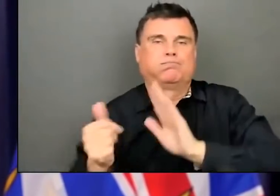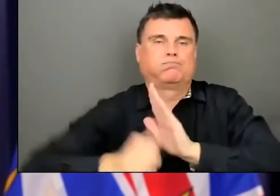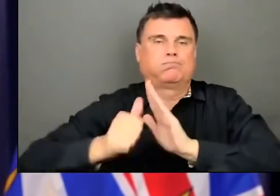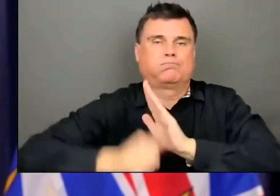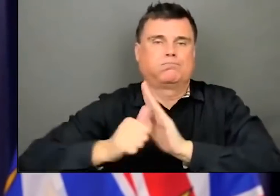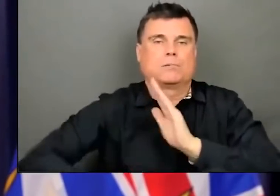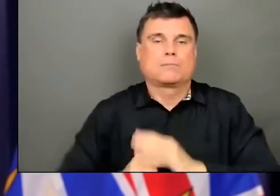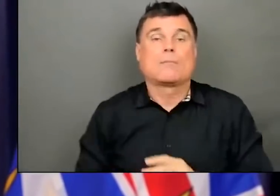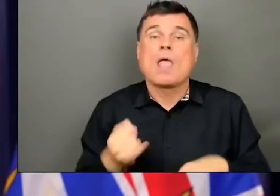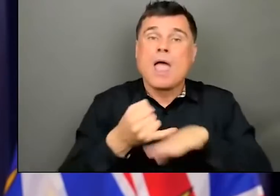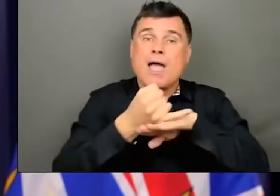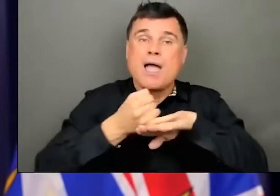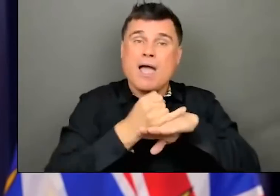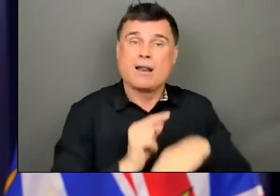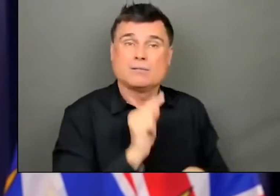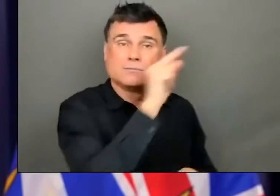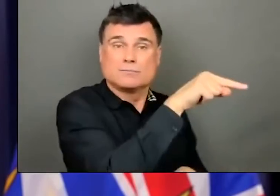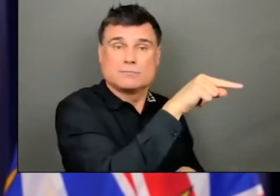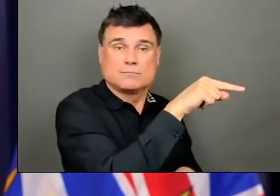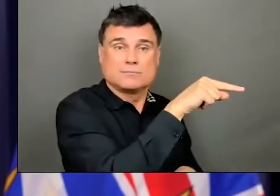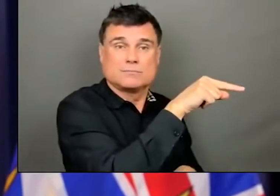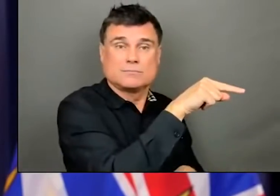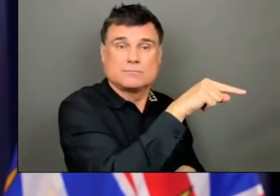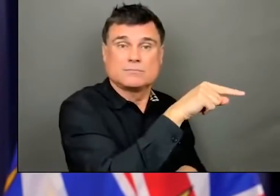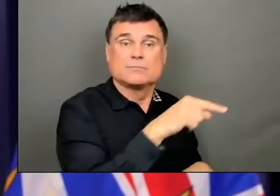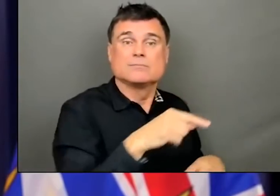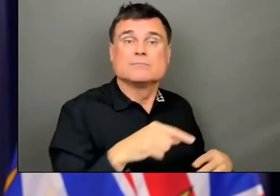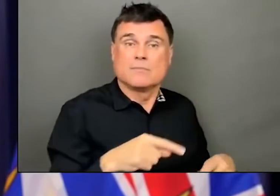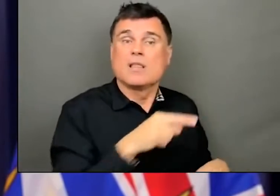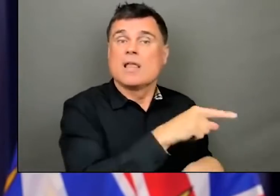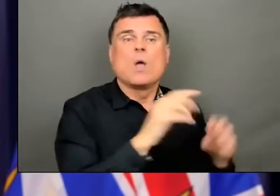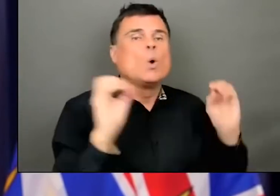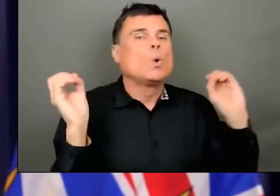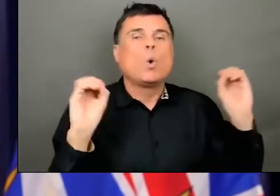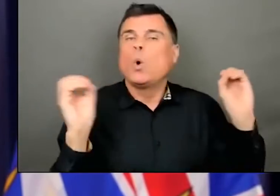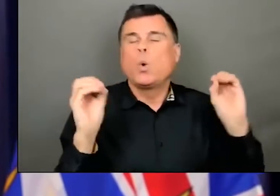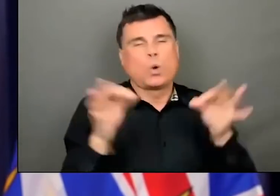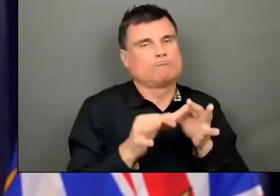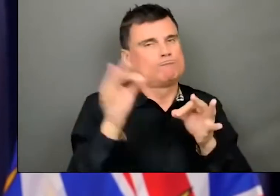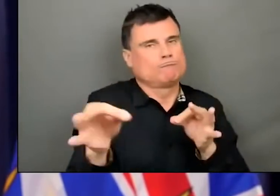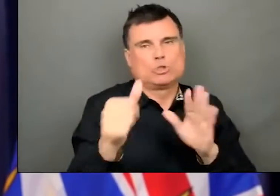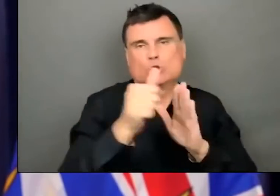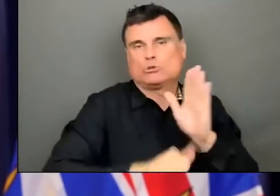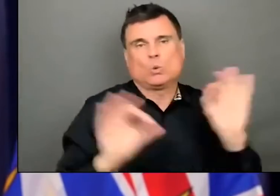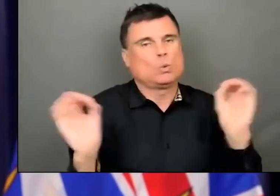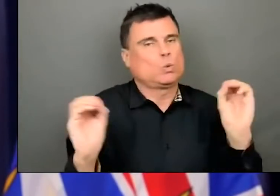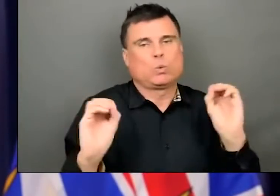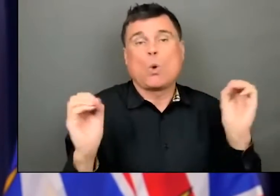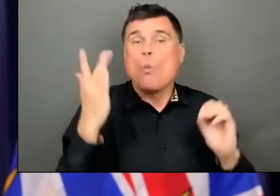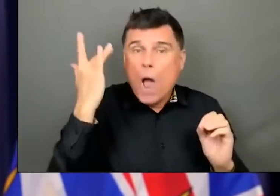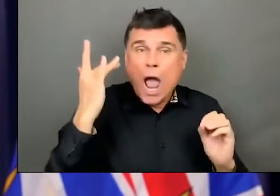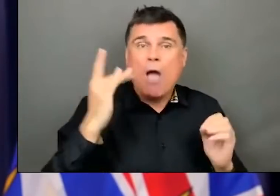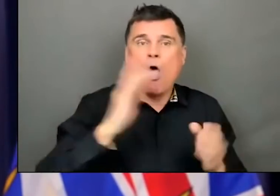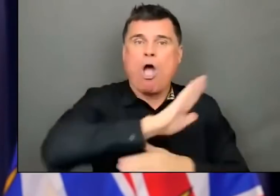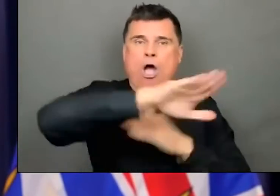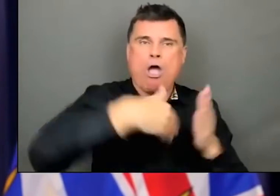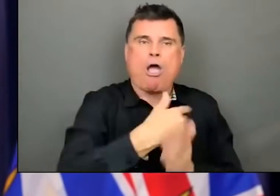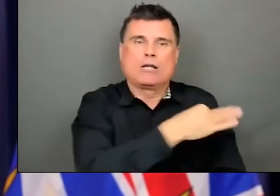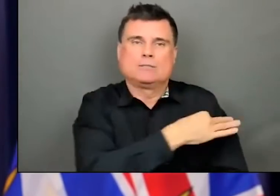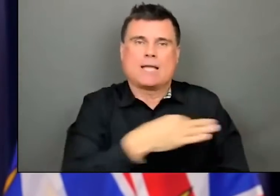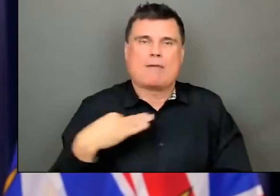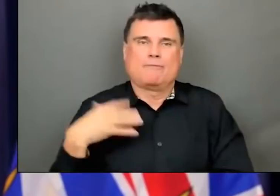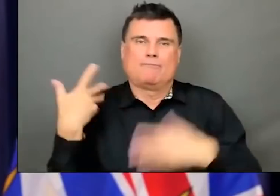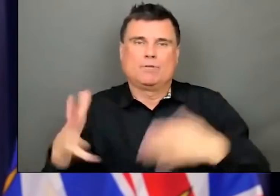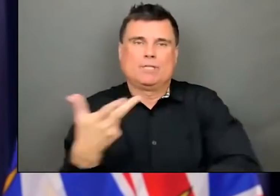Regional General Hospital, non-urgent surgeries continue to be postponed this week, with some resuming next week, November 8th. 1 to 2 operating rooms will continue